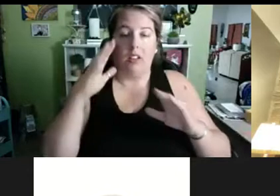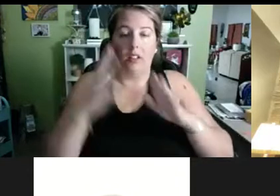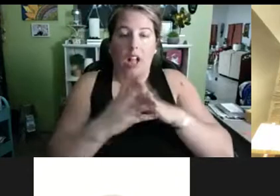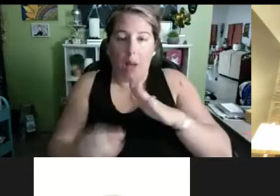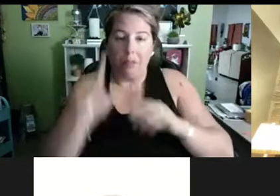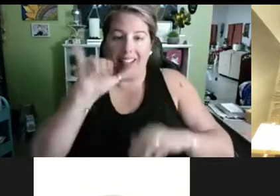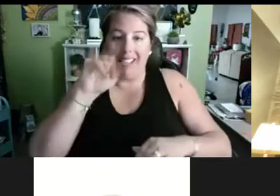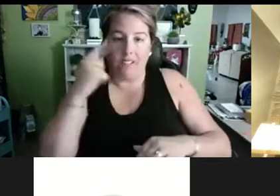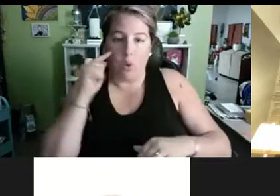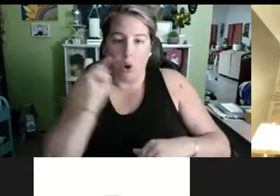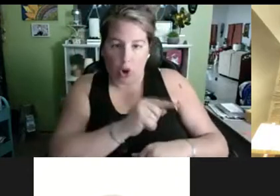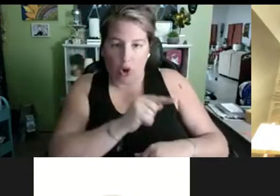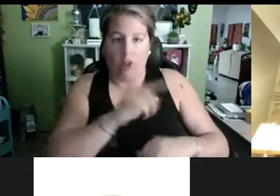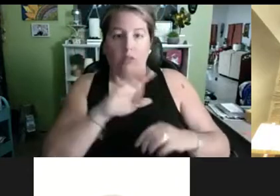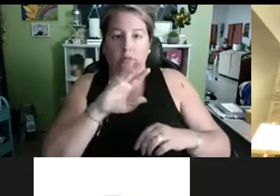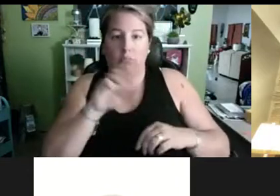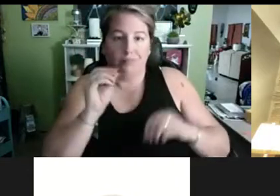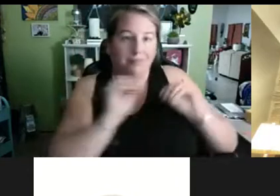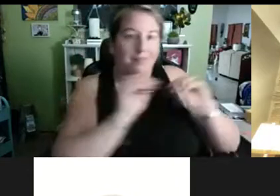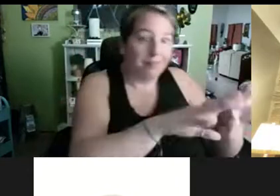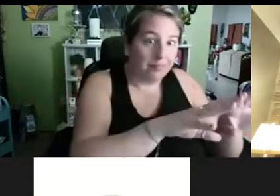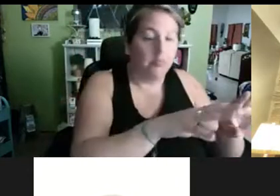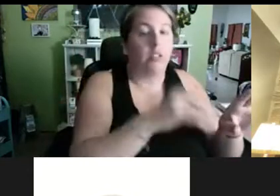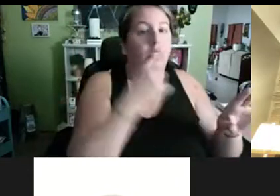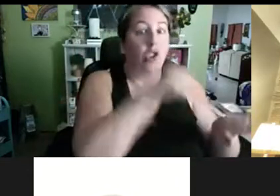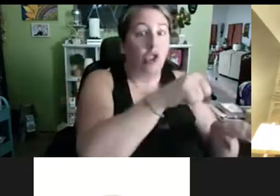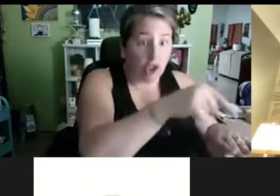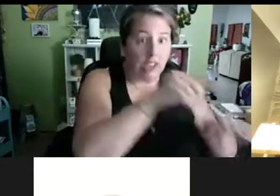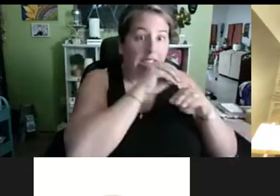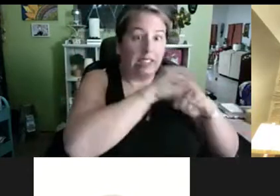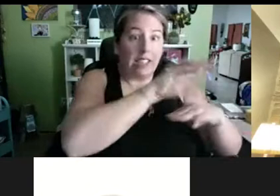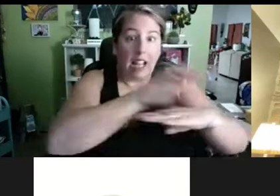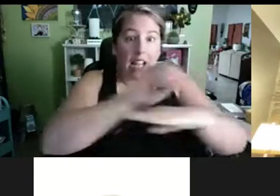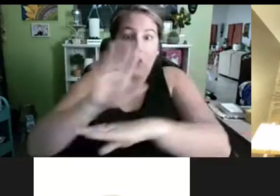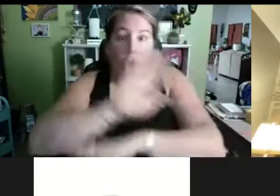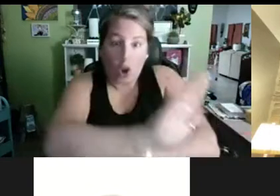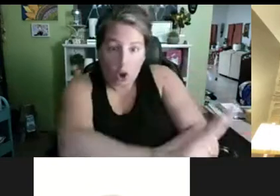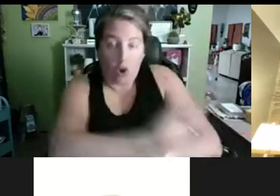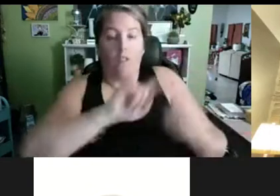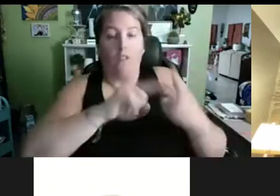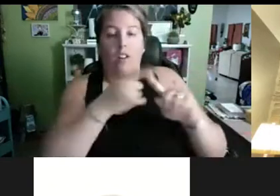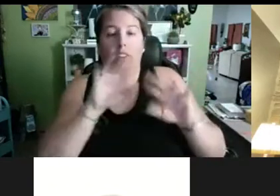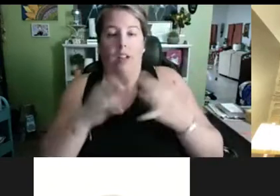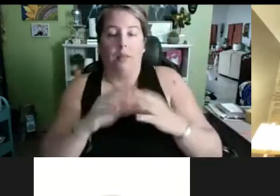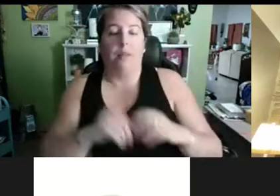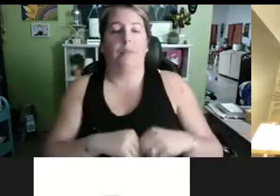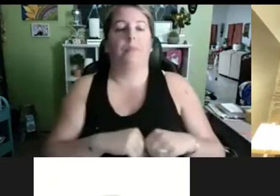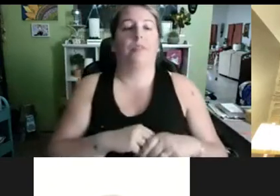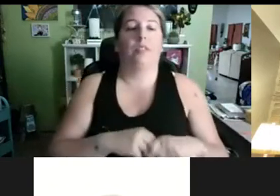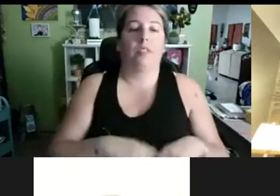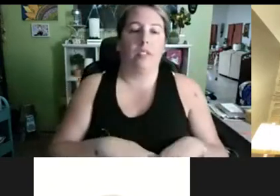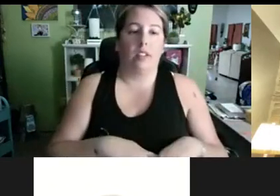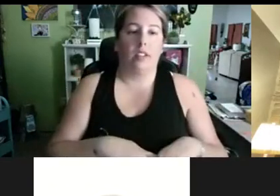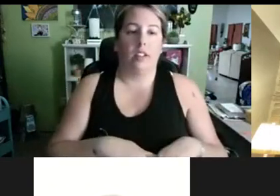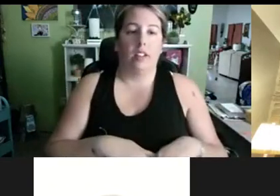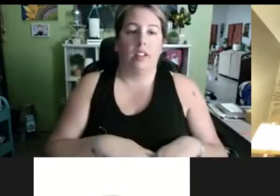or, like I'm trying to like get her to be involved, right? But she just didn't feel comfortable doing that. So then this popped